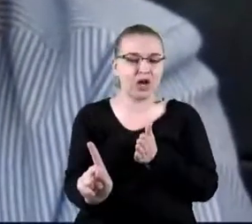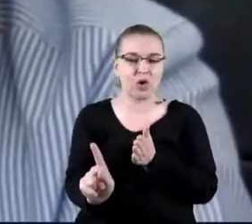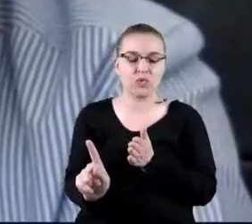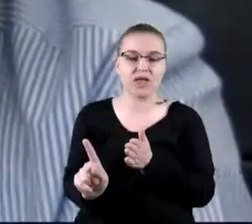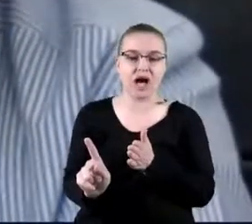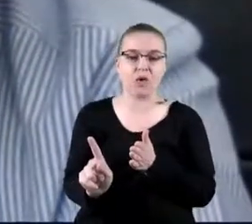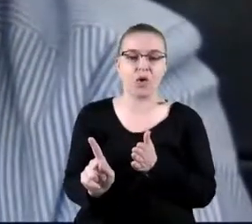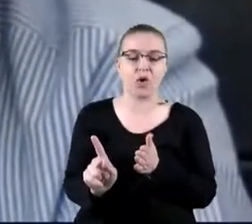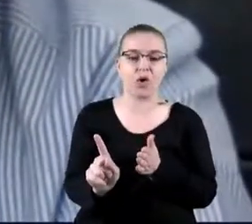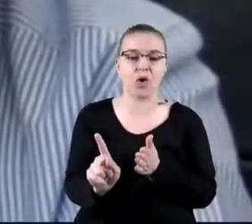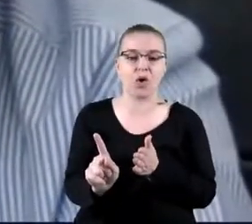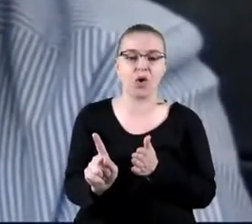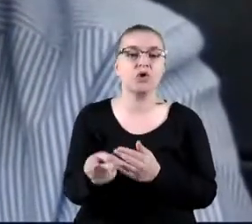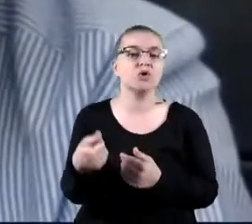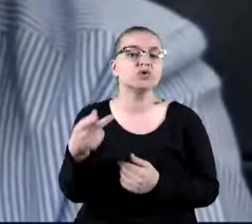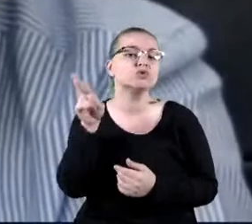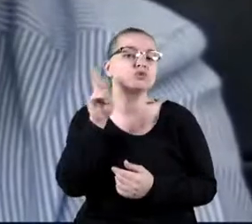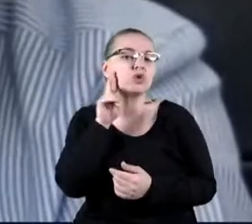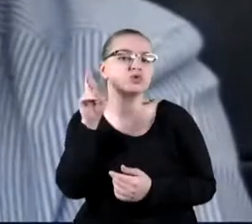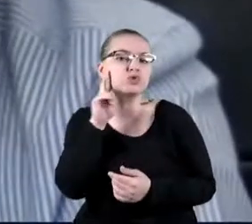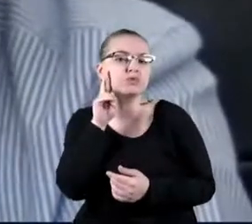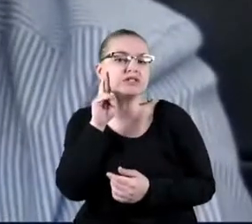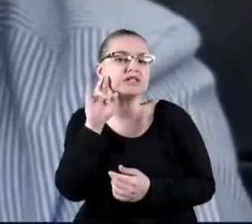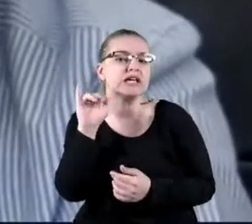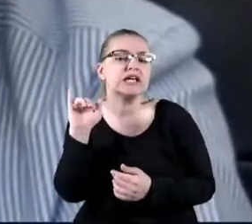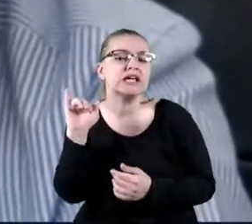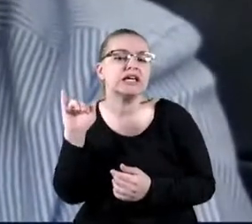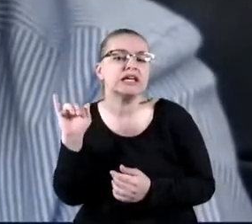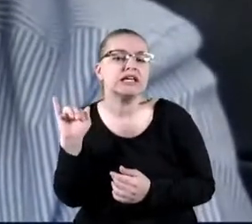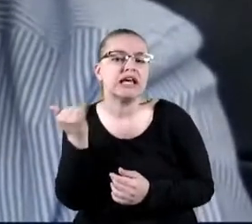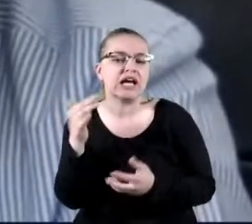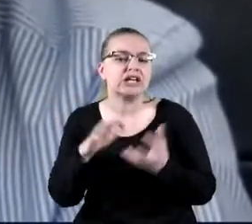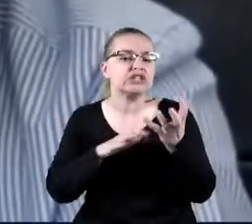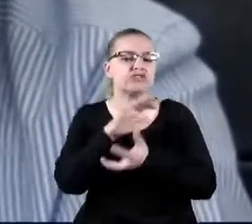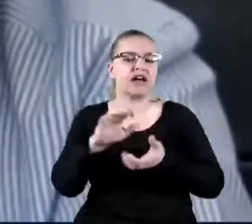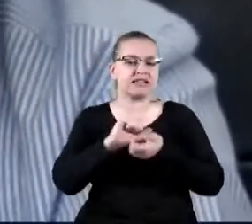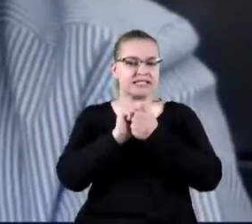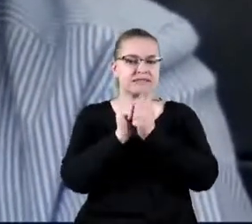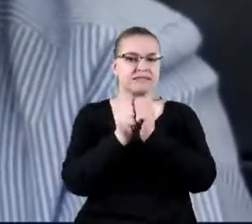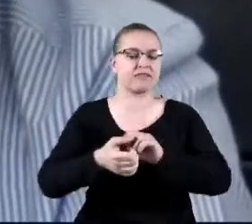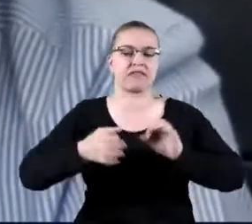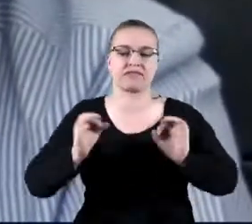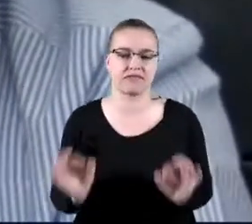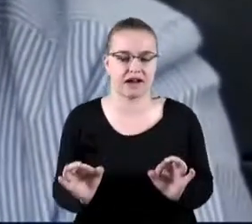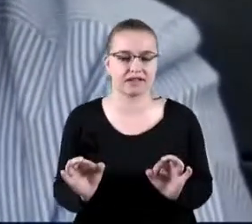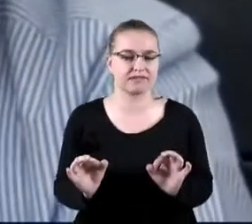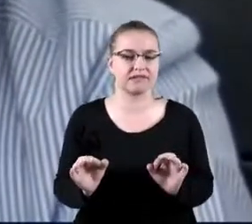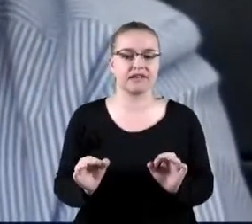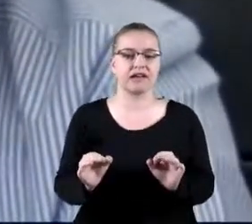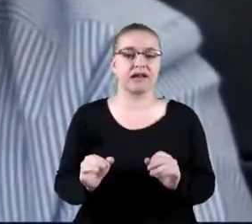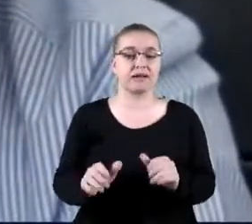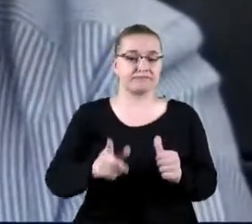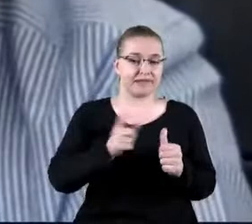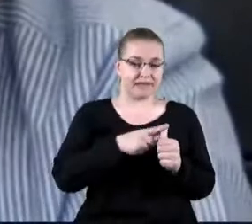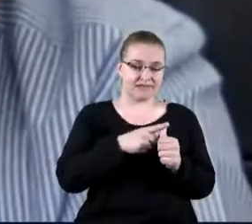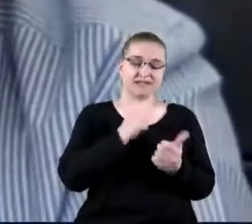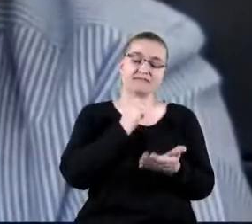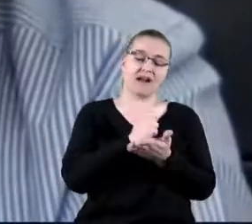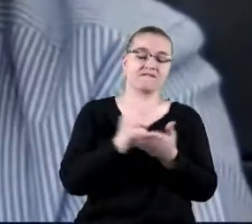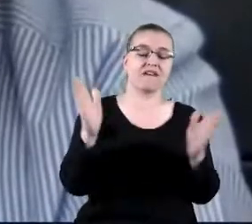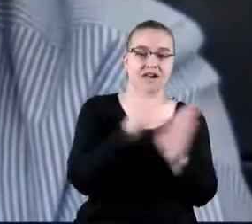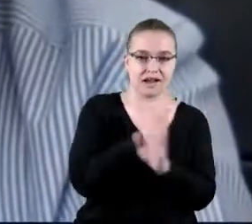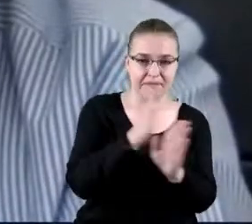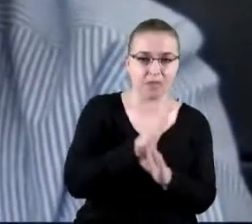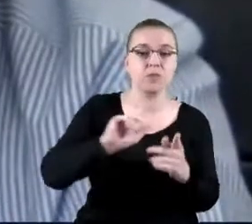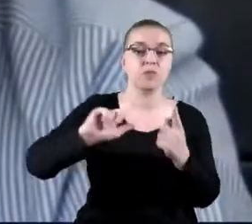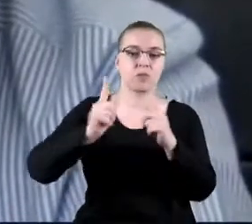Unfortunately, we were not able to understand at the time how much the world is